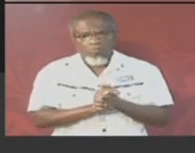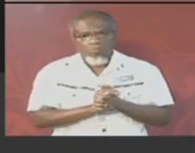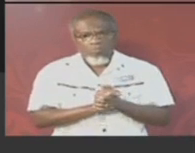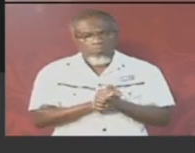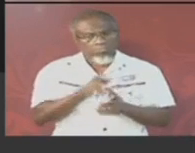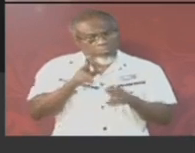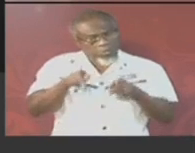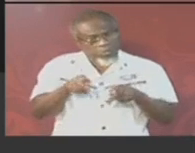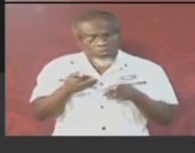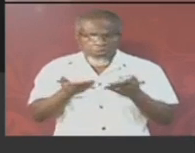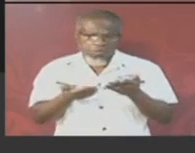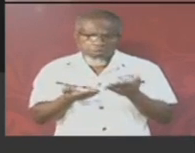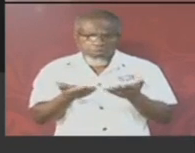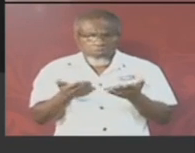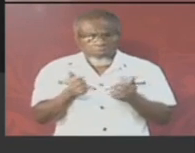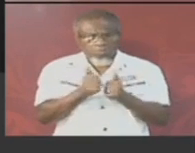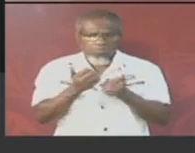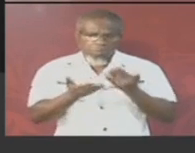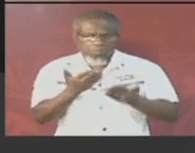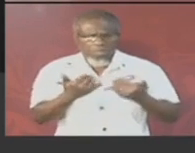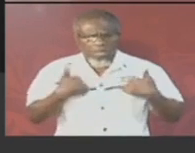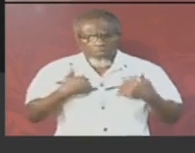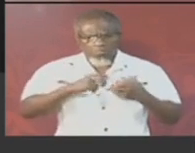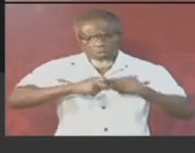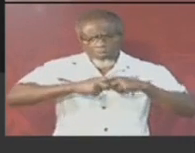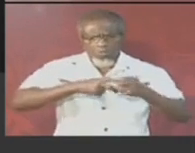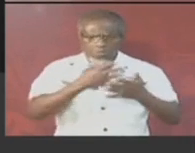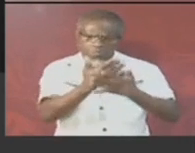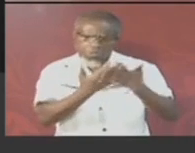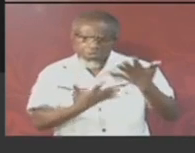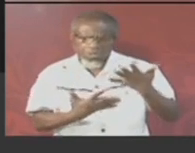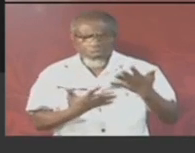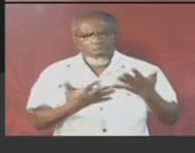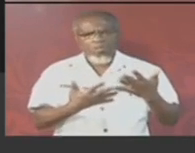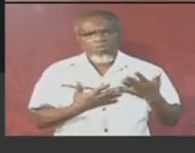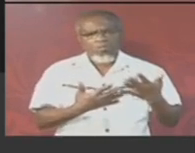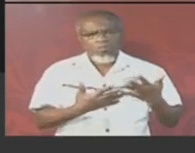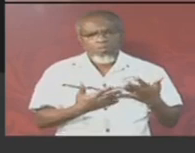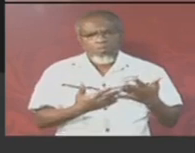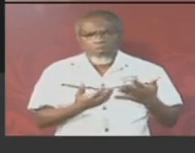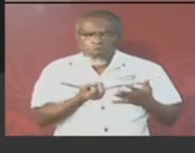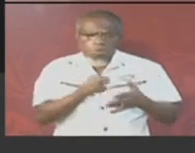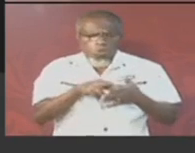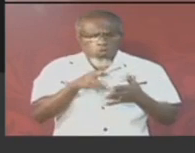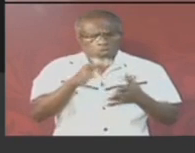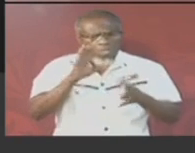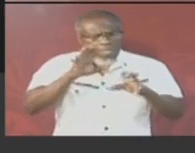People with bleeding conditions, people with tendencies towards blood clots,